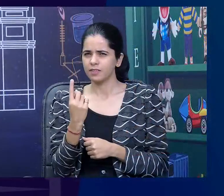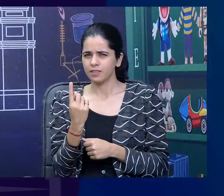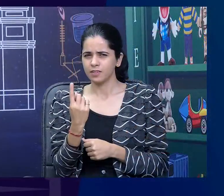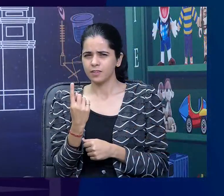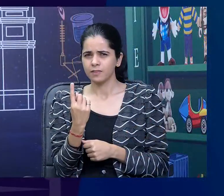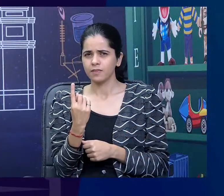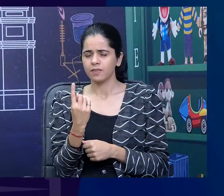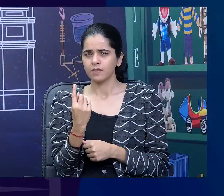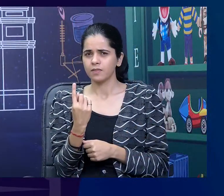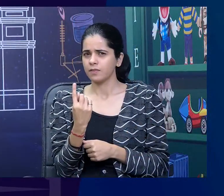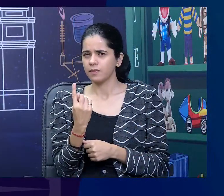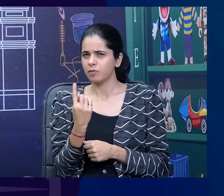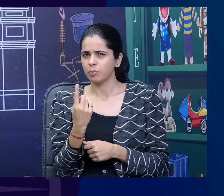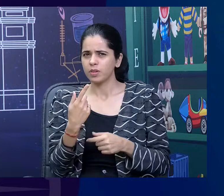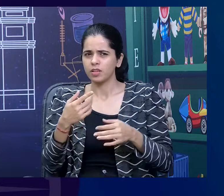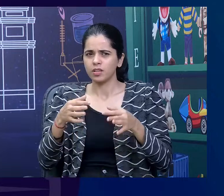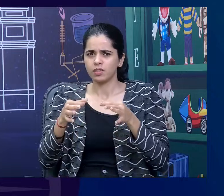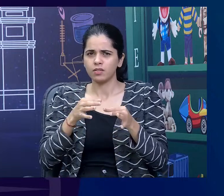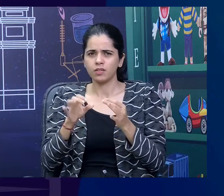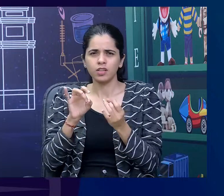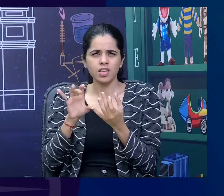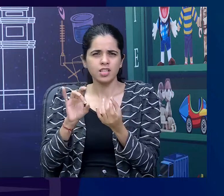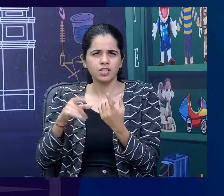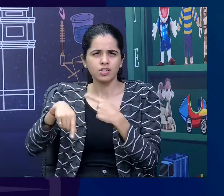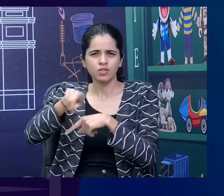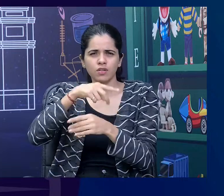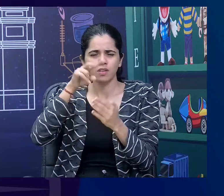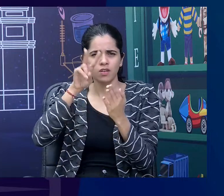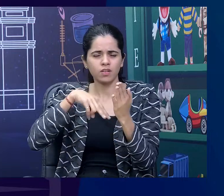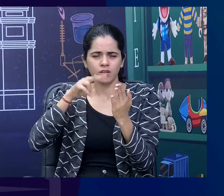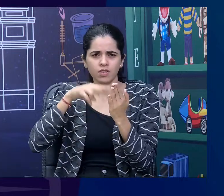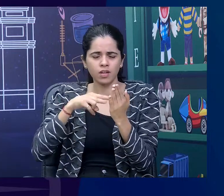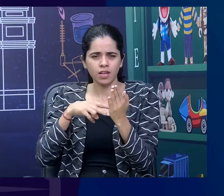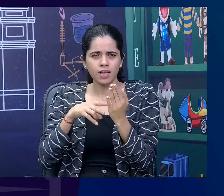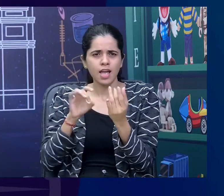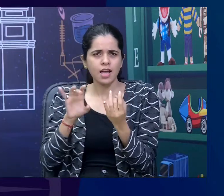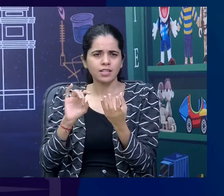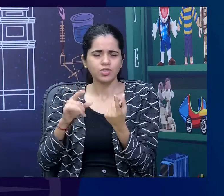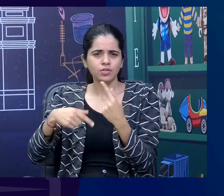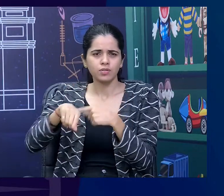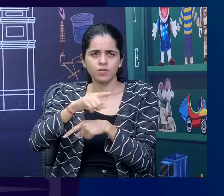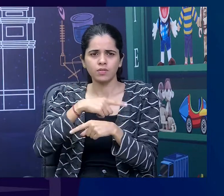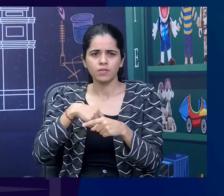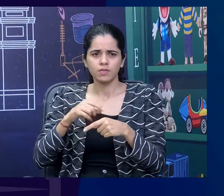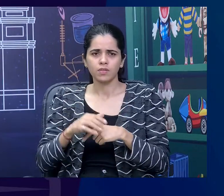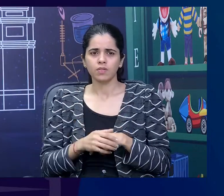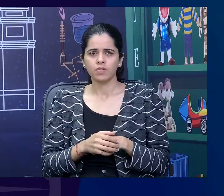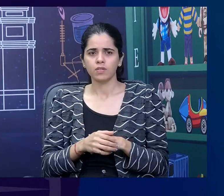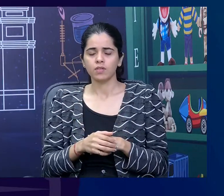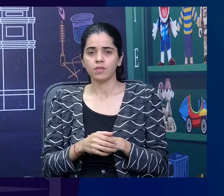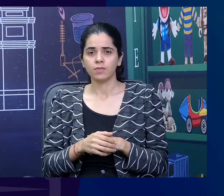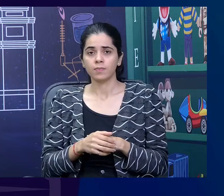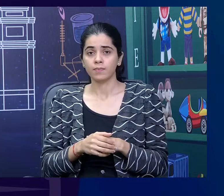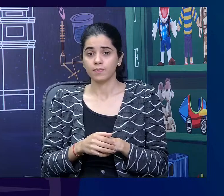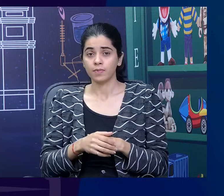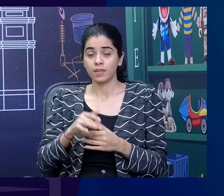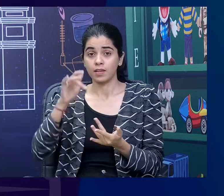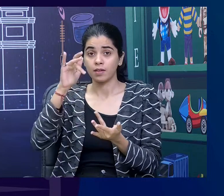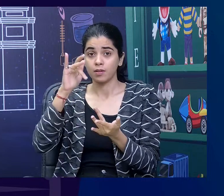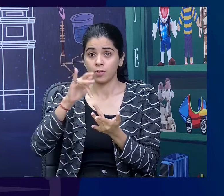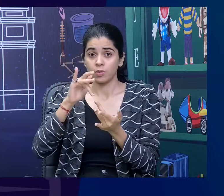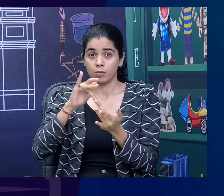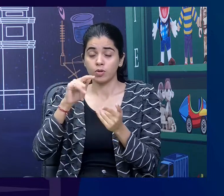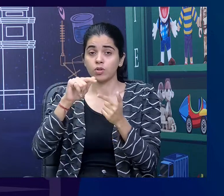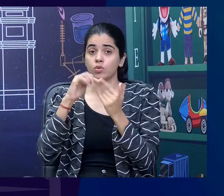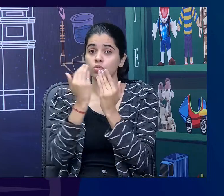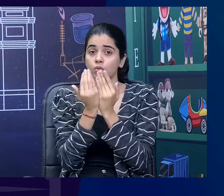time, I can maybe a teacher's feedback, I can just read for a minute. Is sure, that ma'am, okay please, with you? you can. Please, ma'am, This you is can. a middle school and high